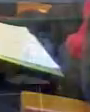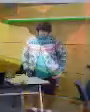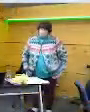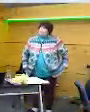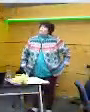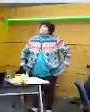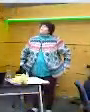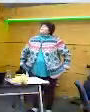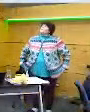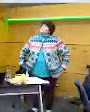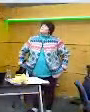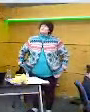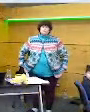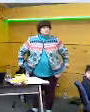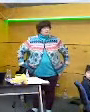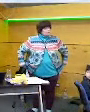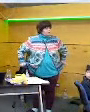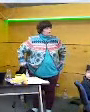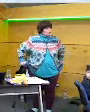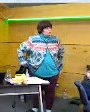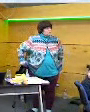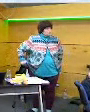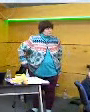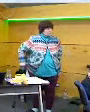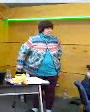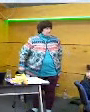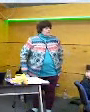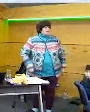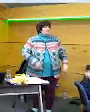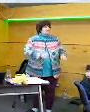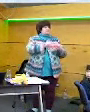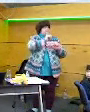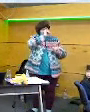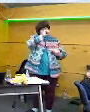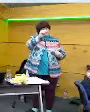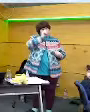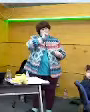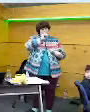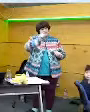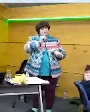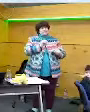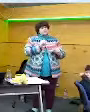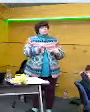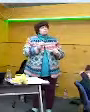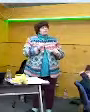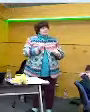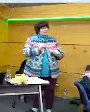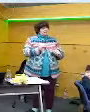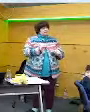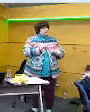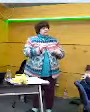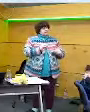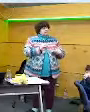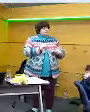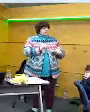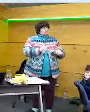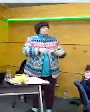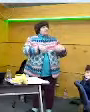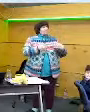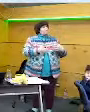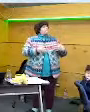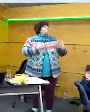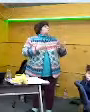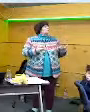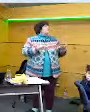This time, we're going to circle a word in each line that you think